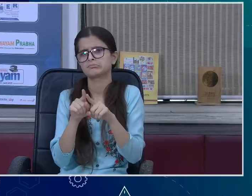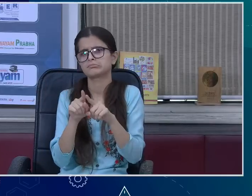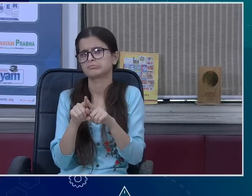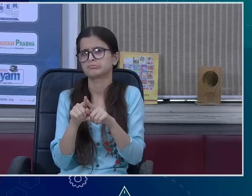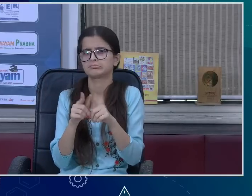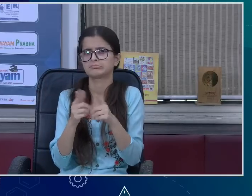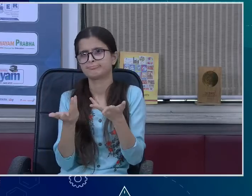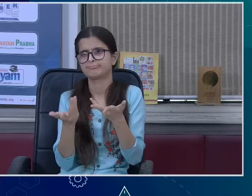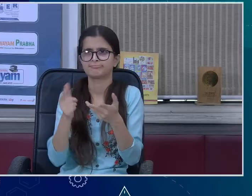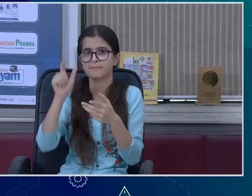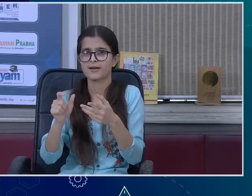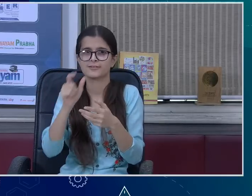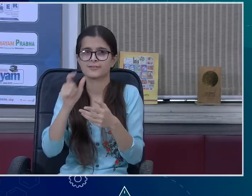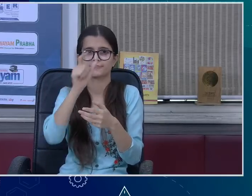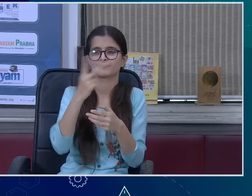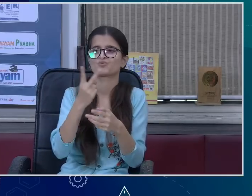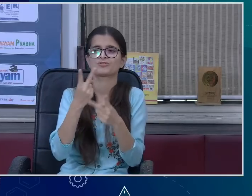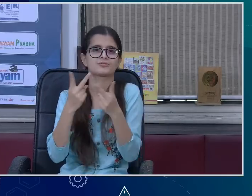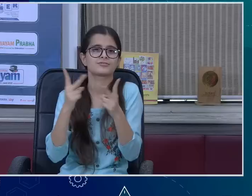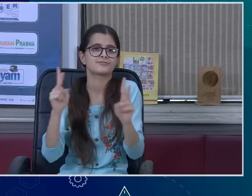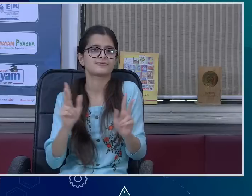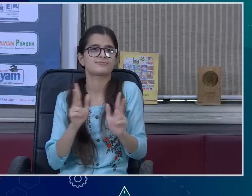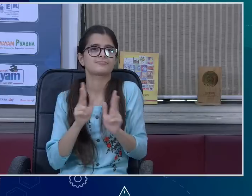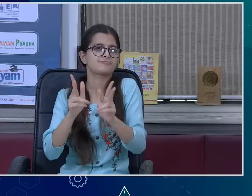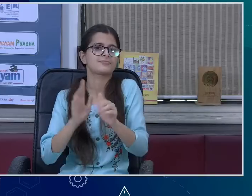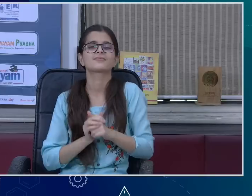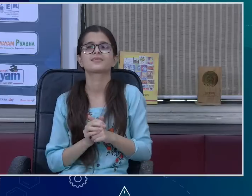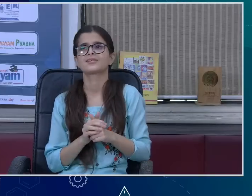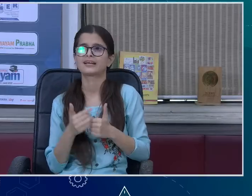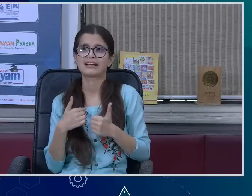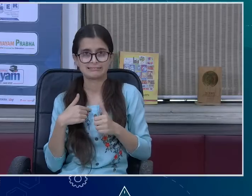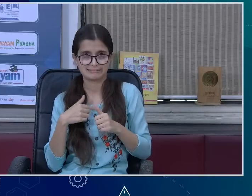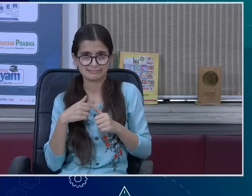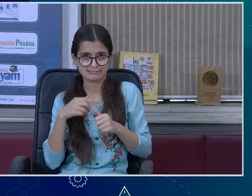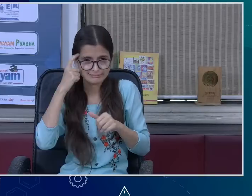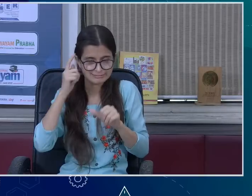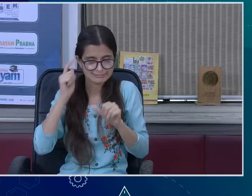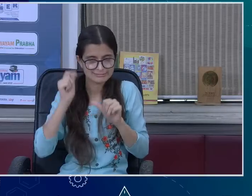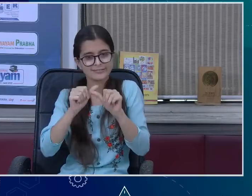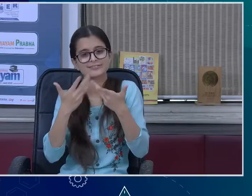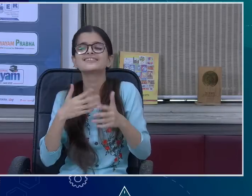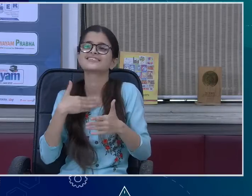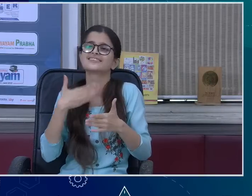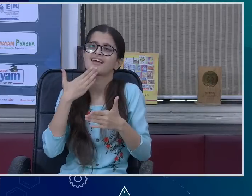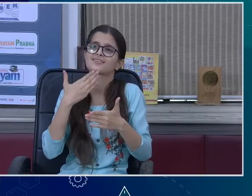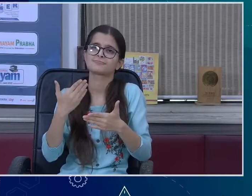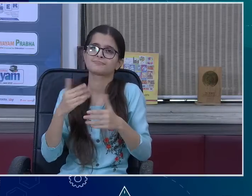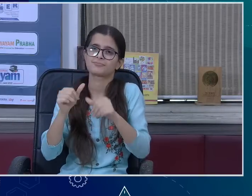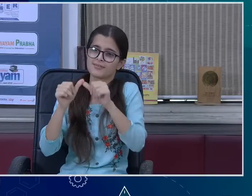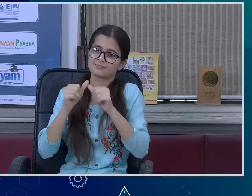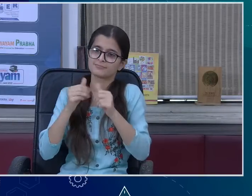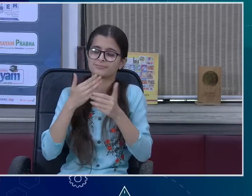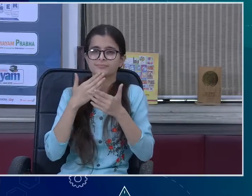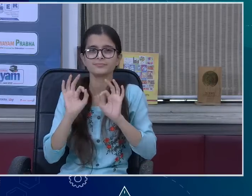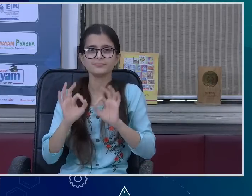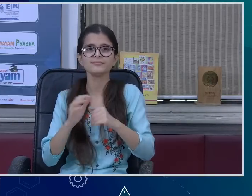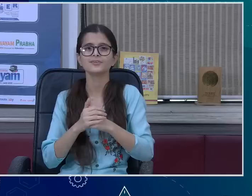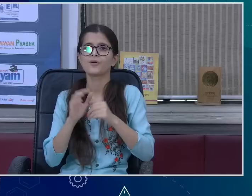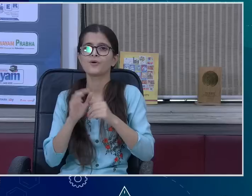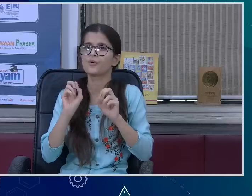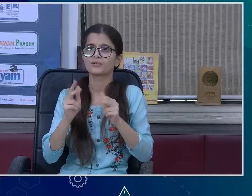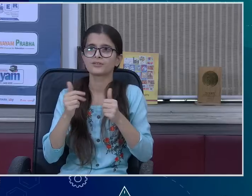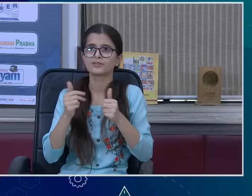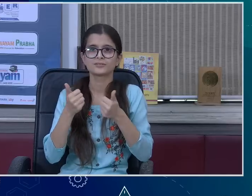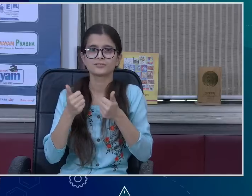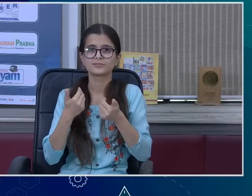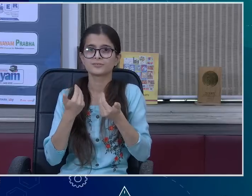differentiate one person from the other. Thank you so much. I think that I answered. Yeah, thank you so much, Rama ma'am, for answering that. Arun sir, we will conclude this